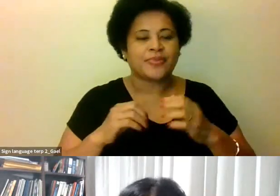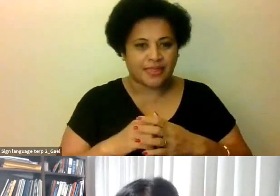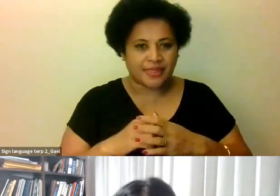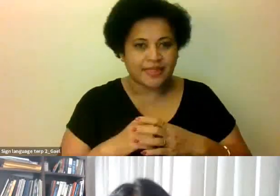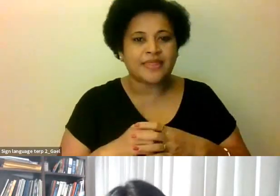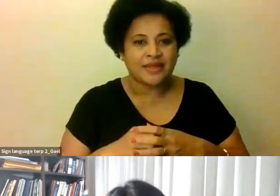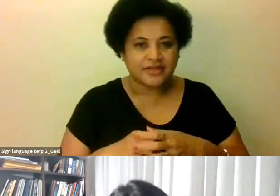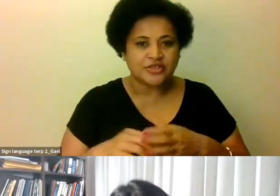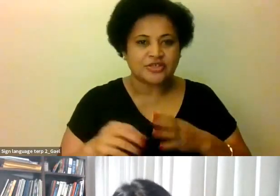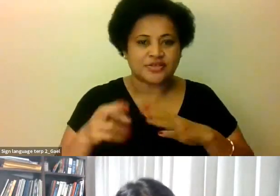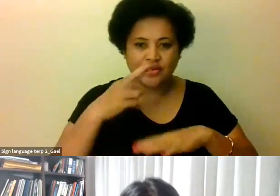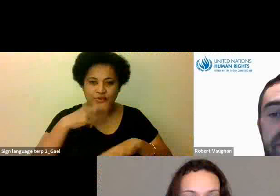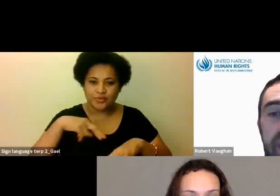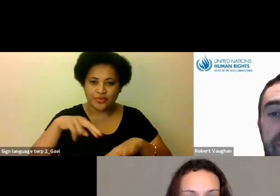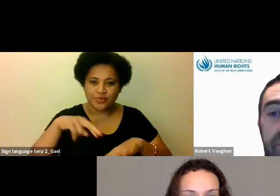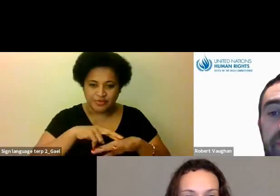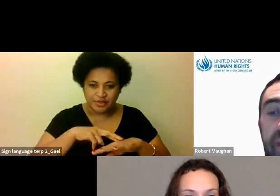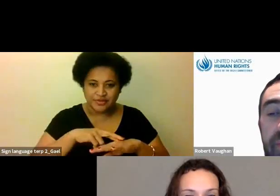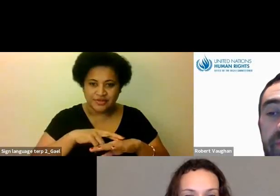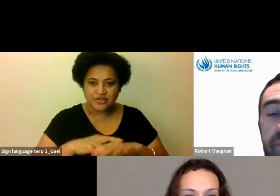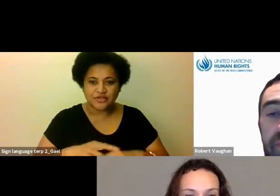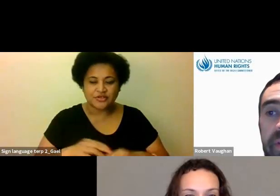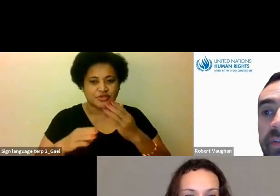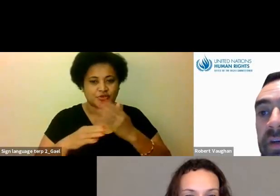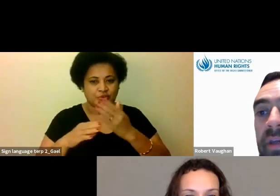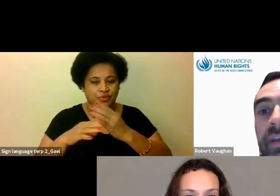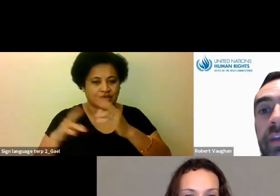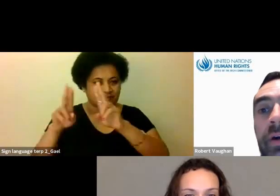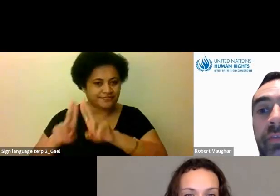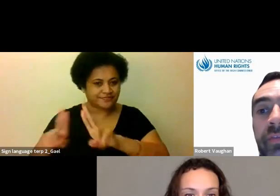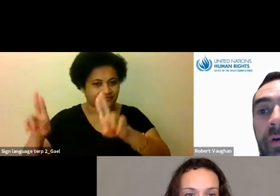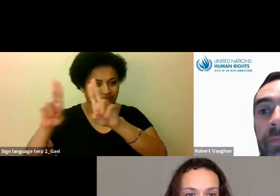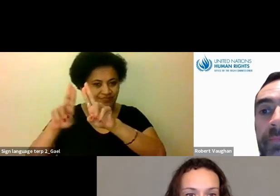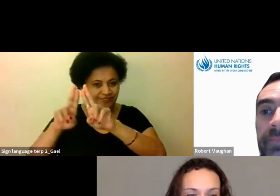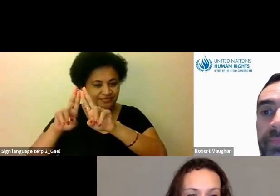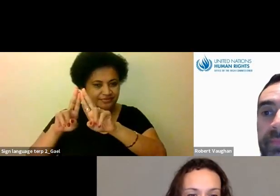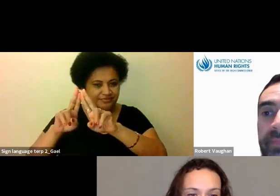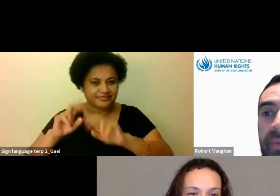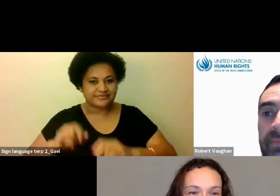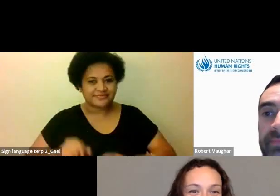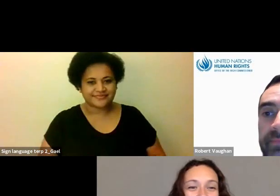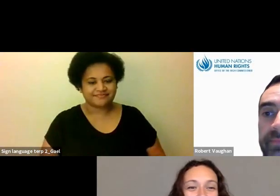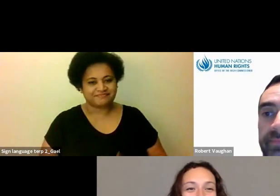Ecosystems and Incubation for the United Nations Capital Development Fund. Zoe, you have the floor.